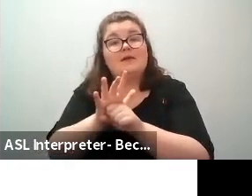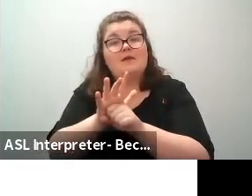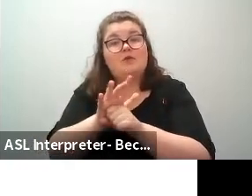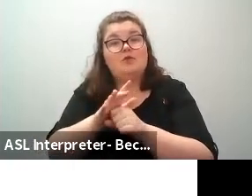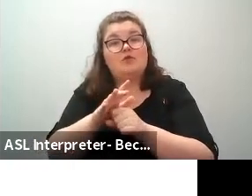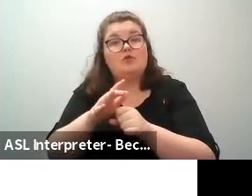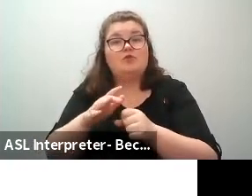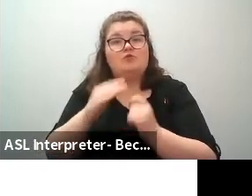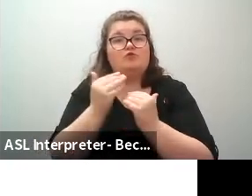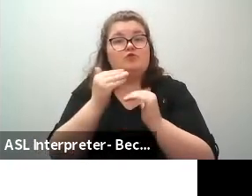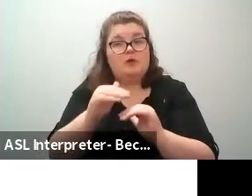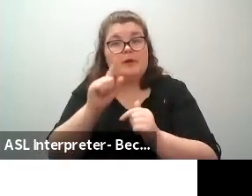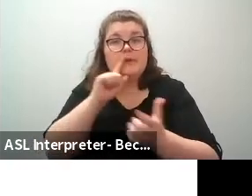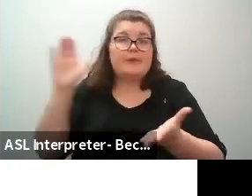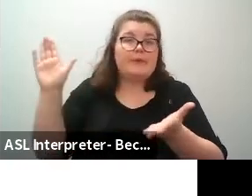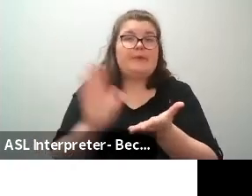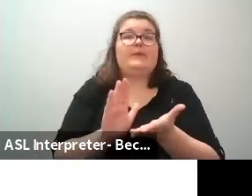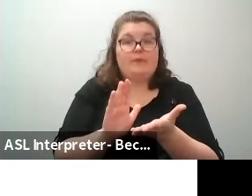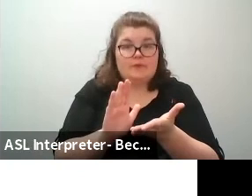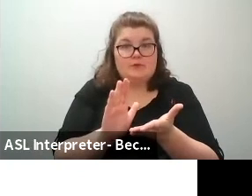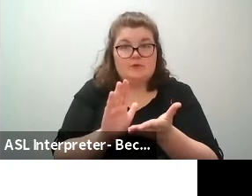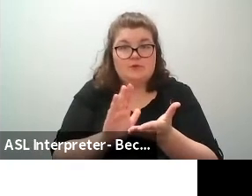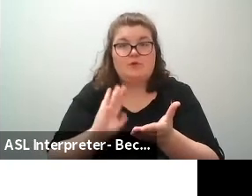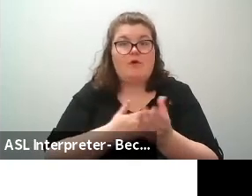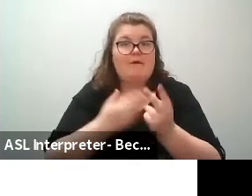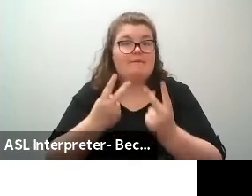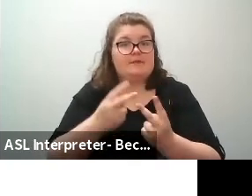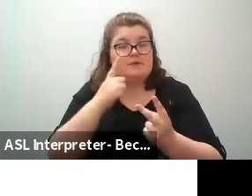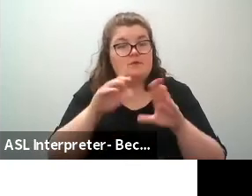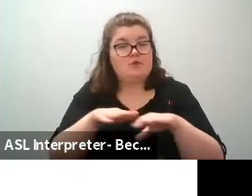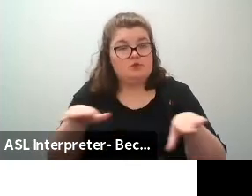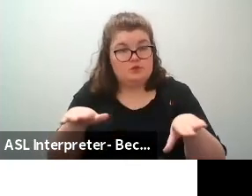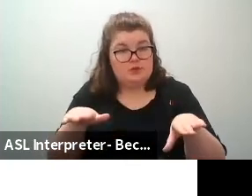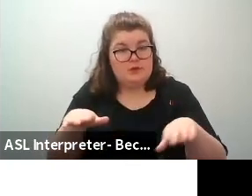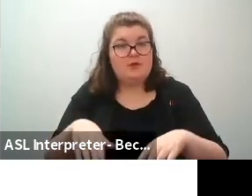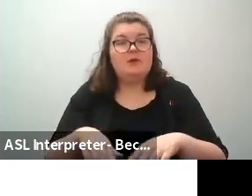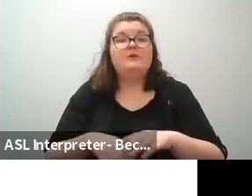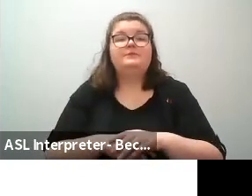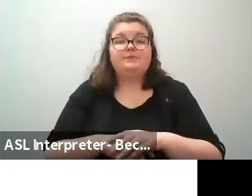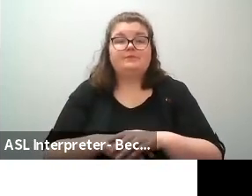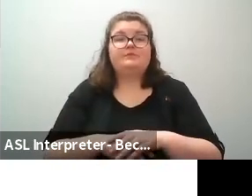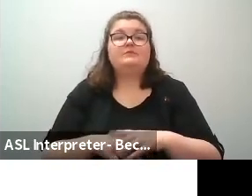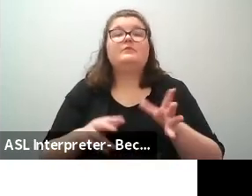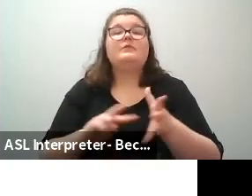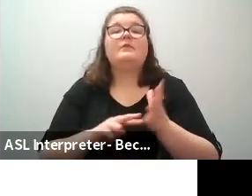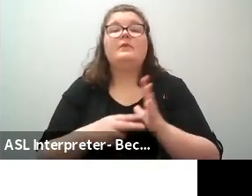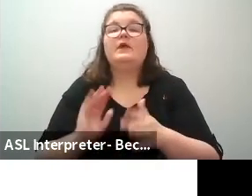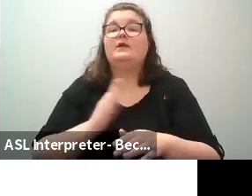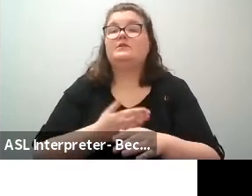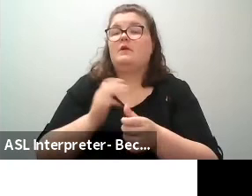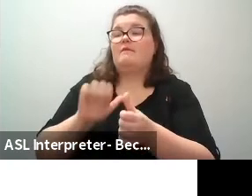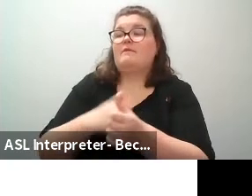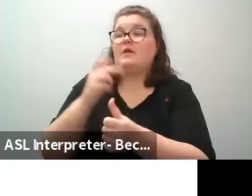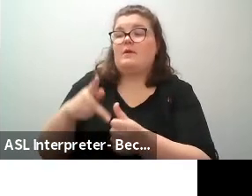asthma exacerbations in children. And so we truncated the visits so that the follow-up visits ended